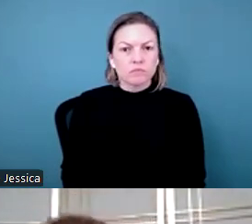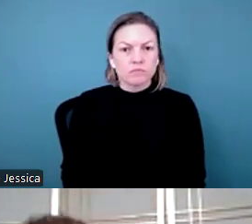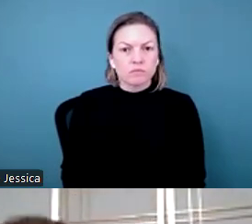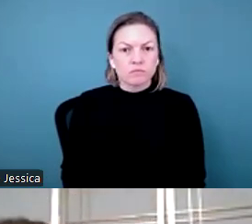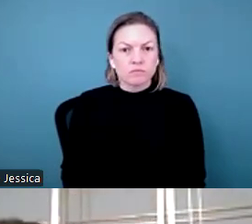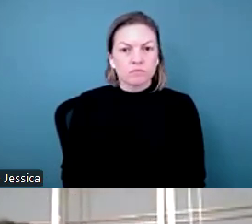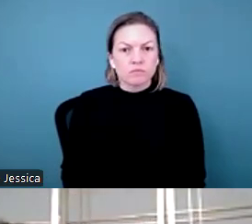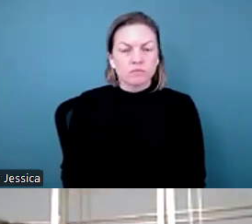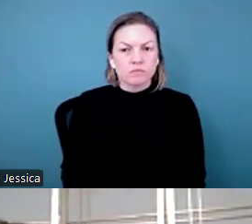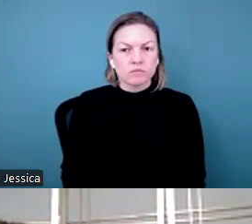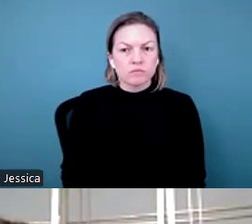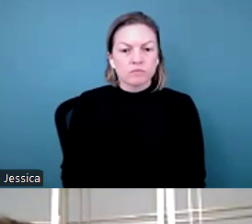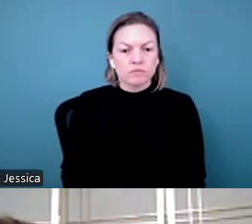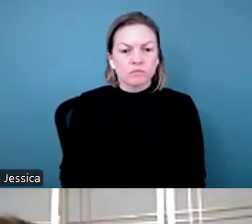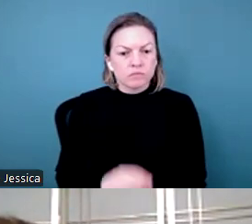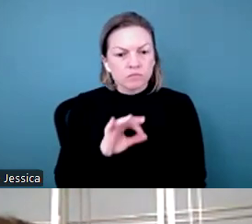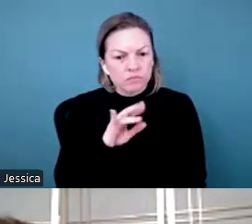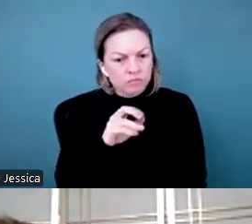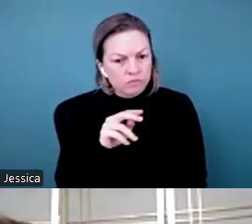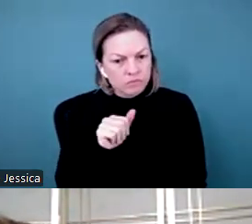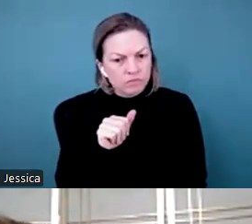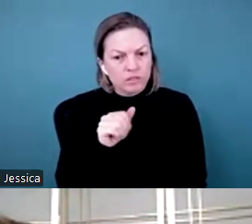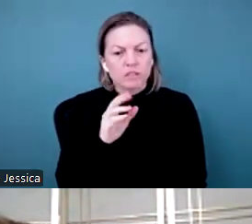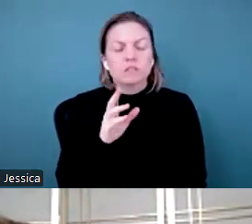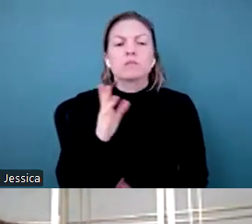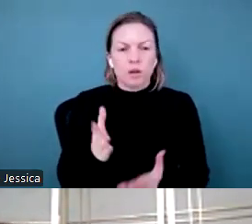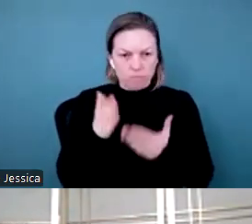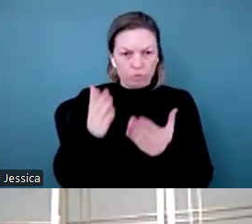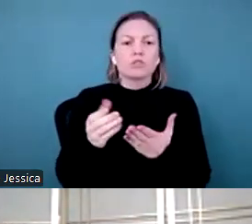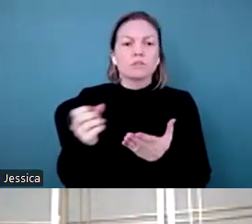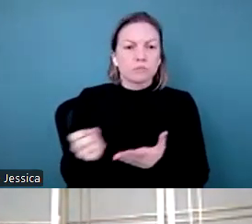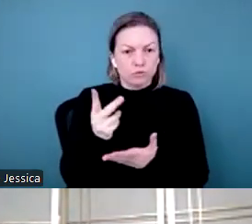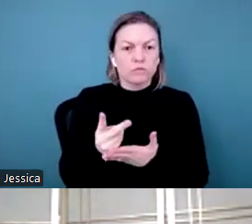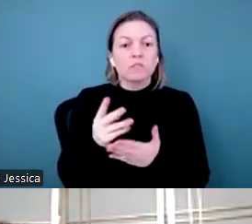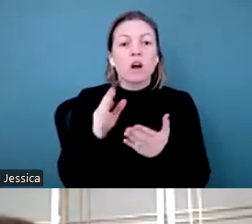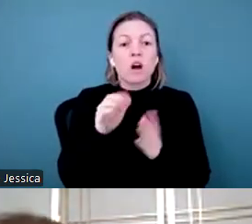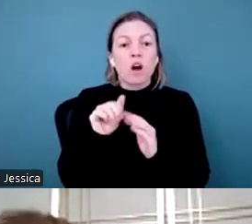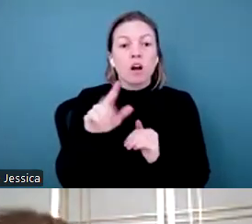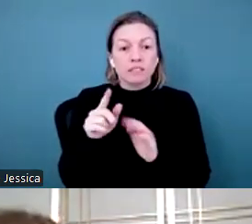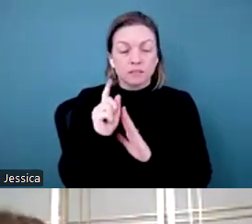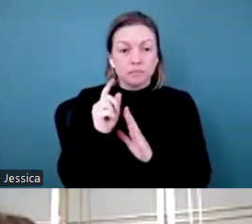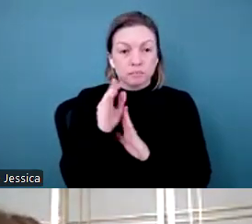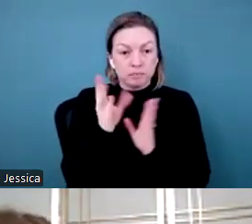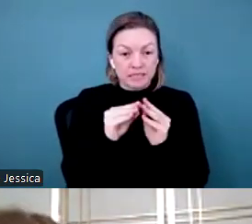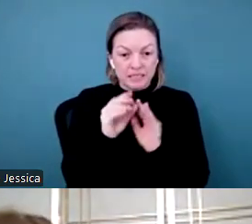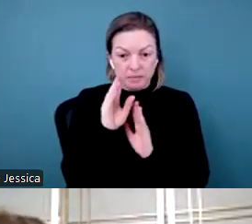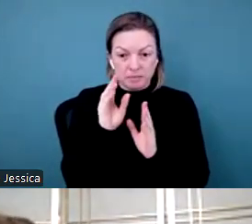Hearing none. Motion carries. The August meeting minutes are approved.